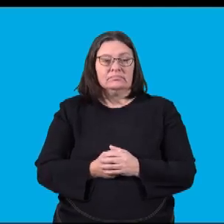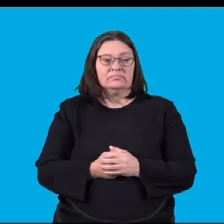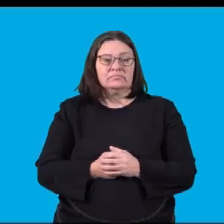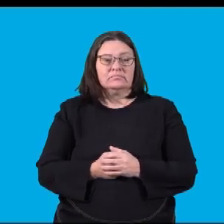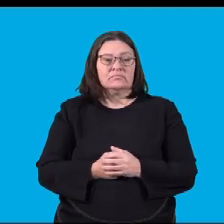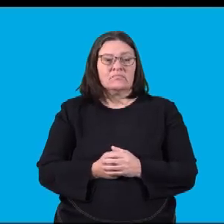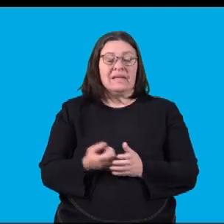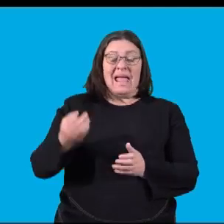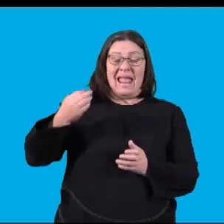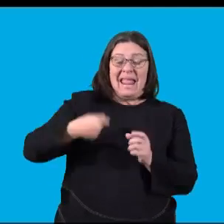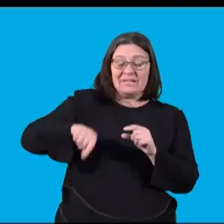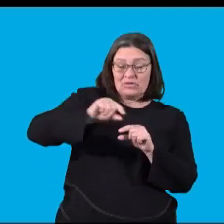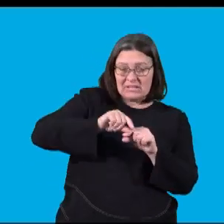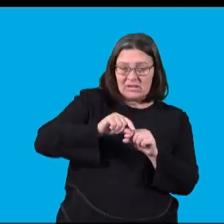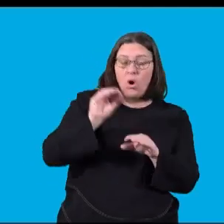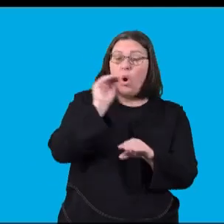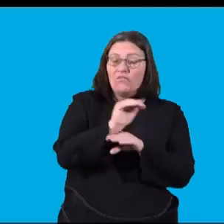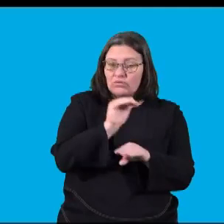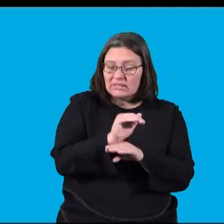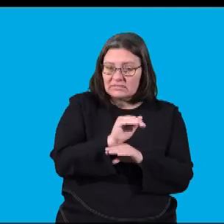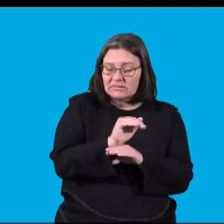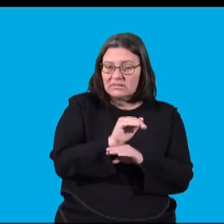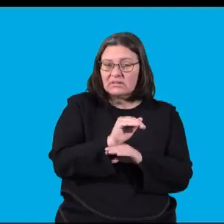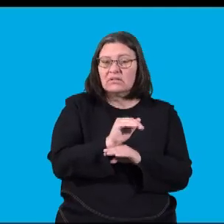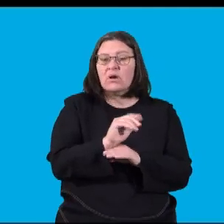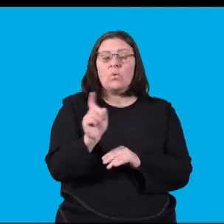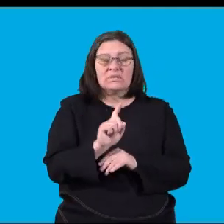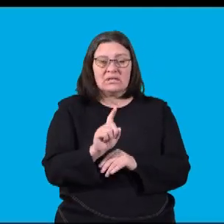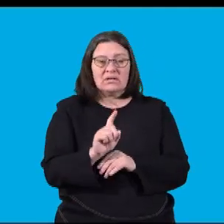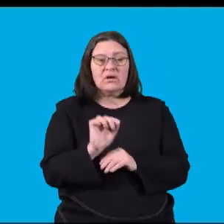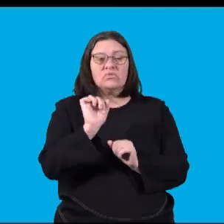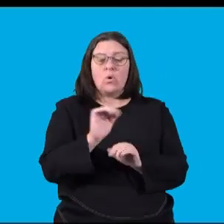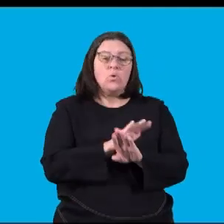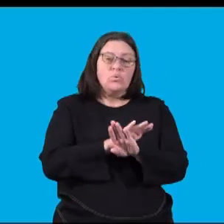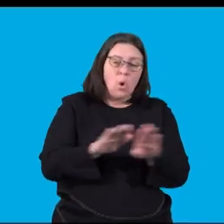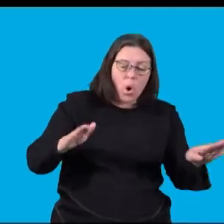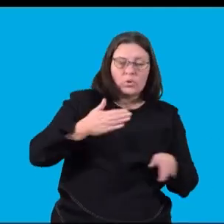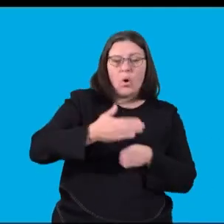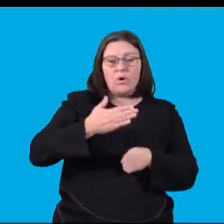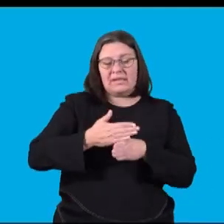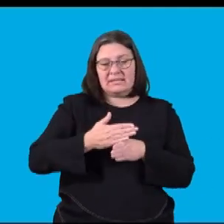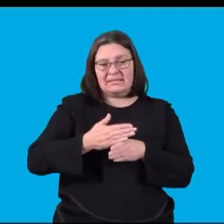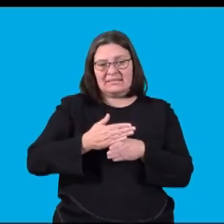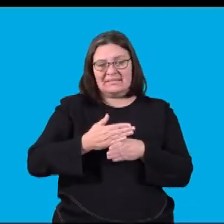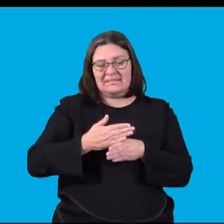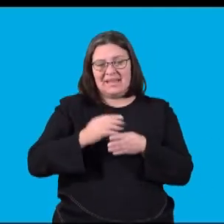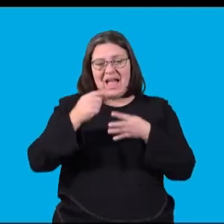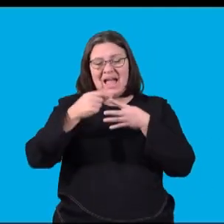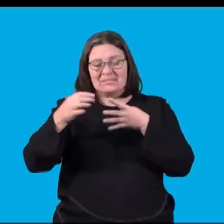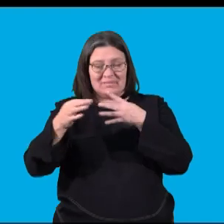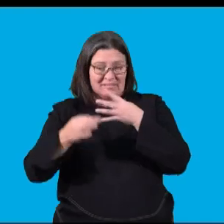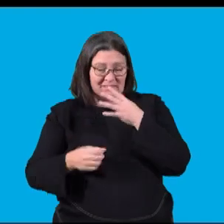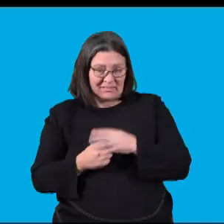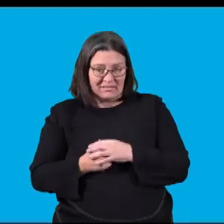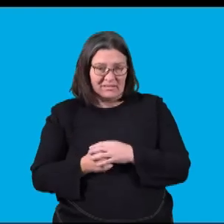expenses. But your interest on overdraft, it will be under your non-operating items. So